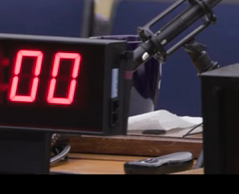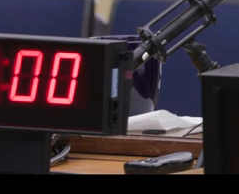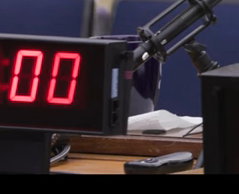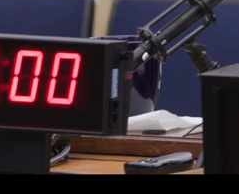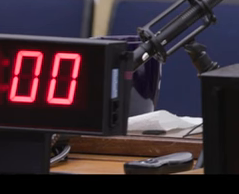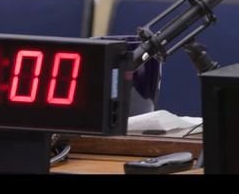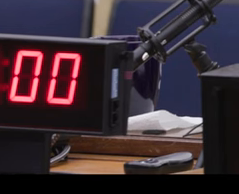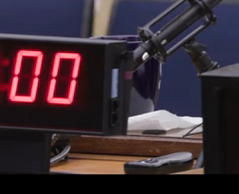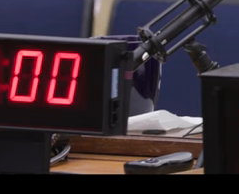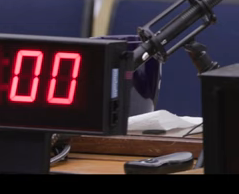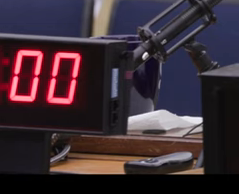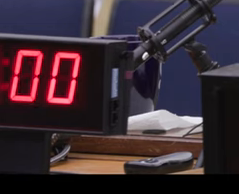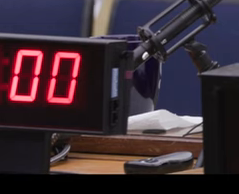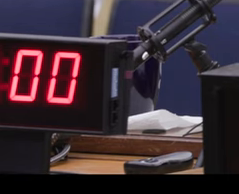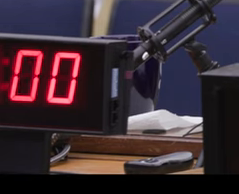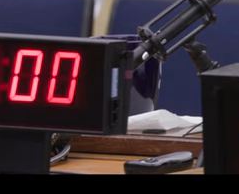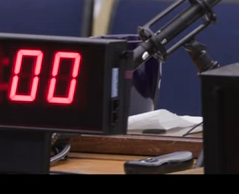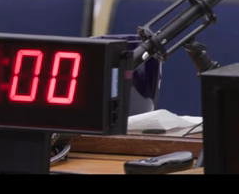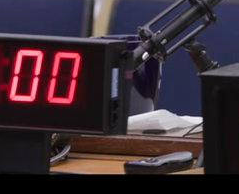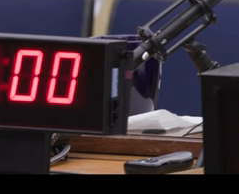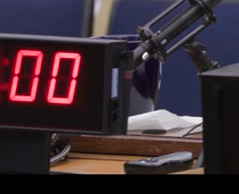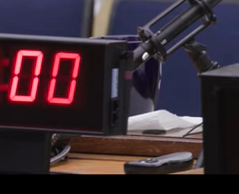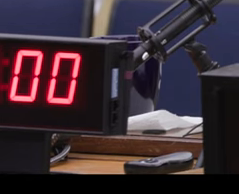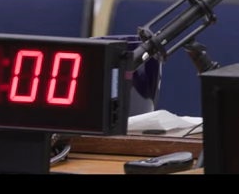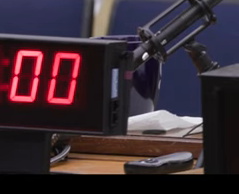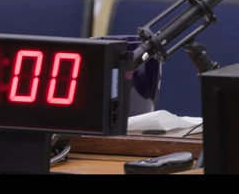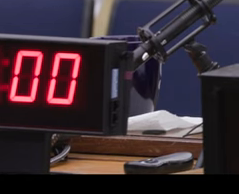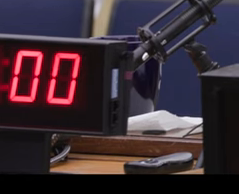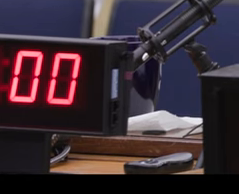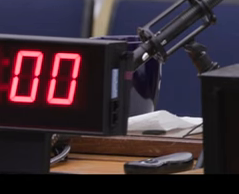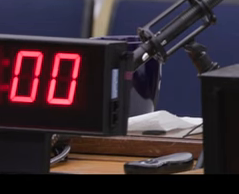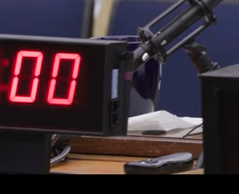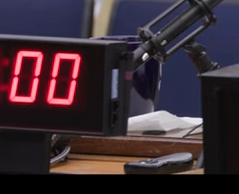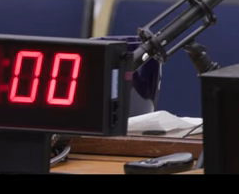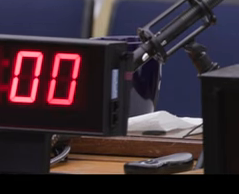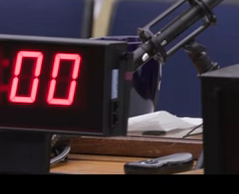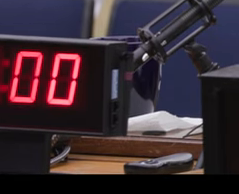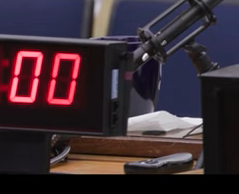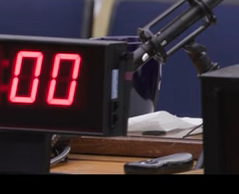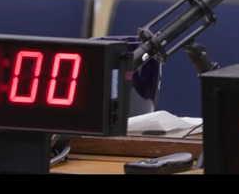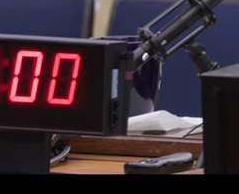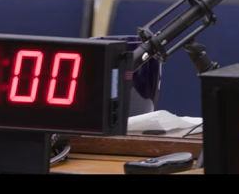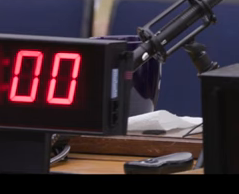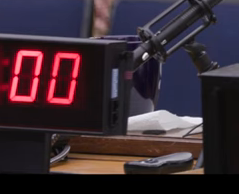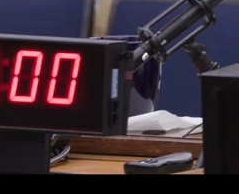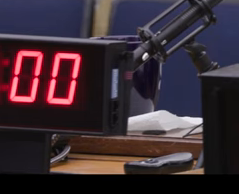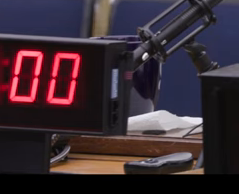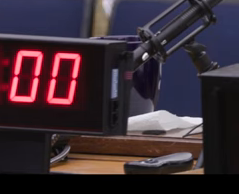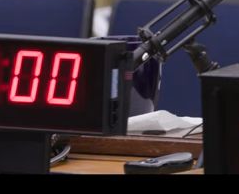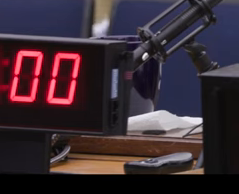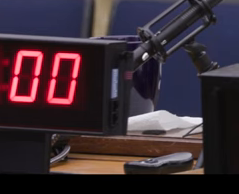Together we are building a more resilient and competitive Richmond for the future. I look